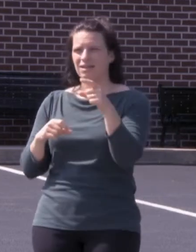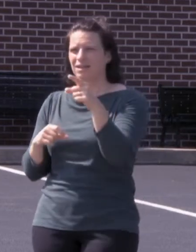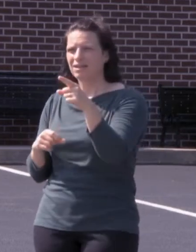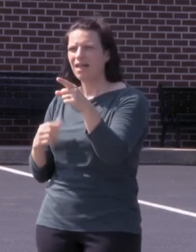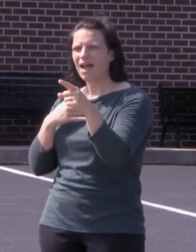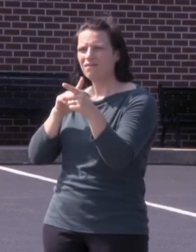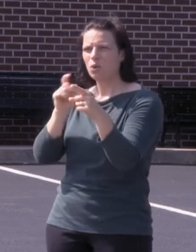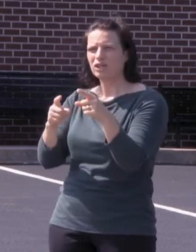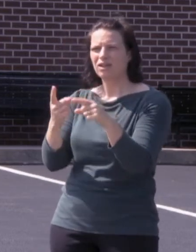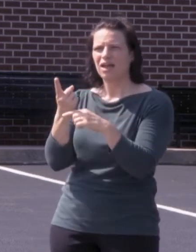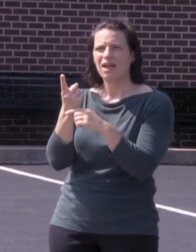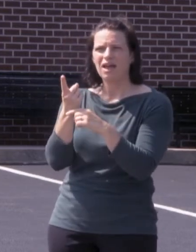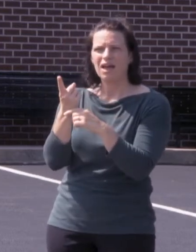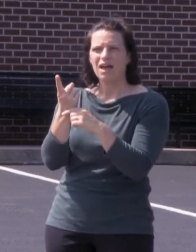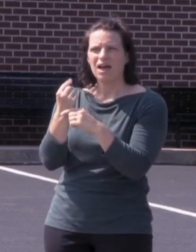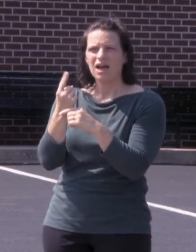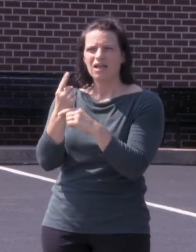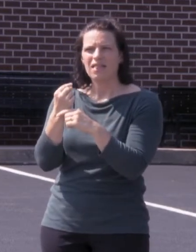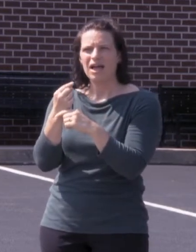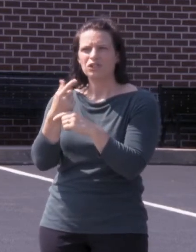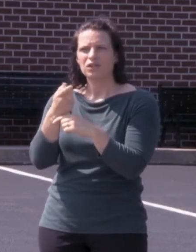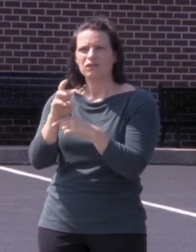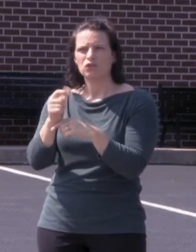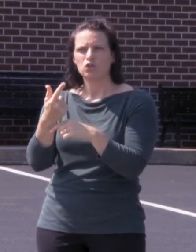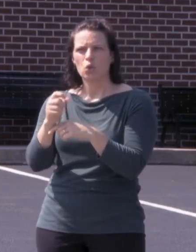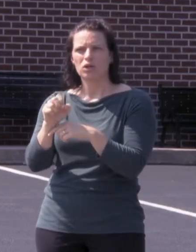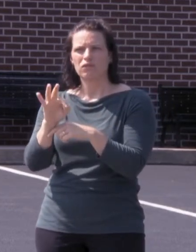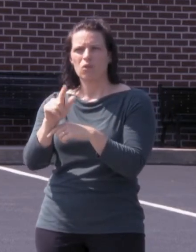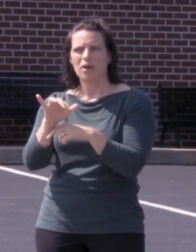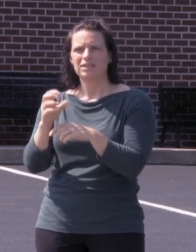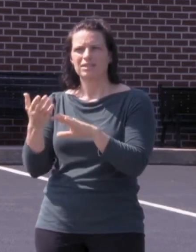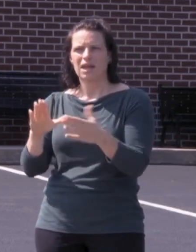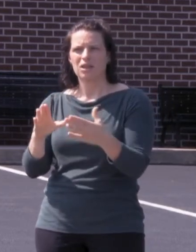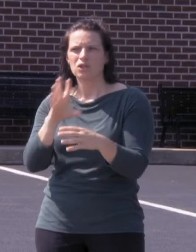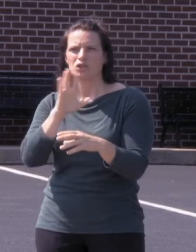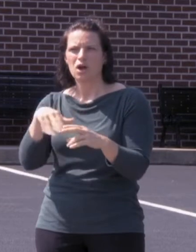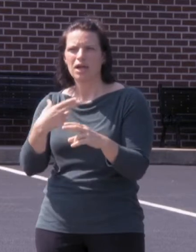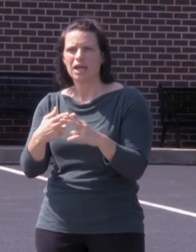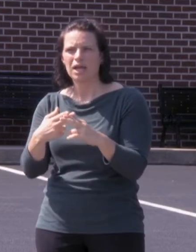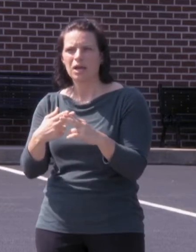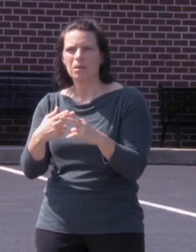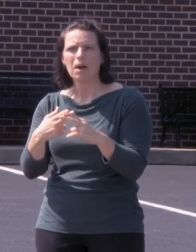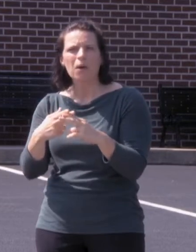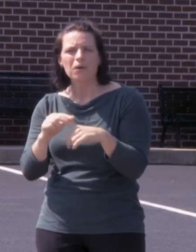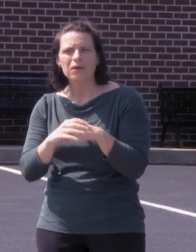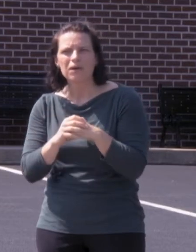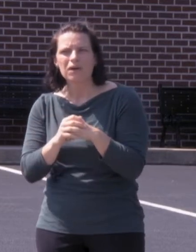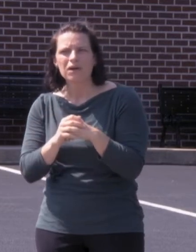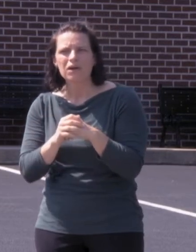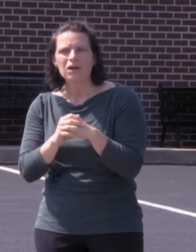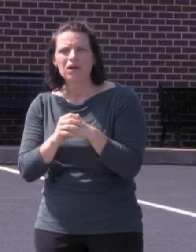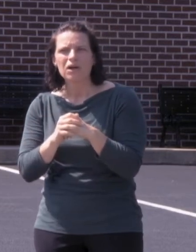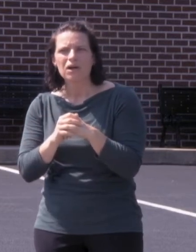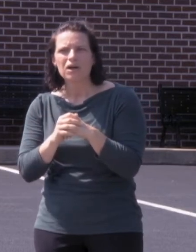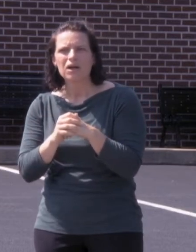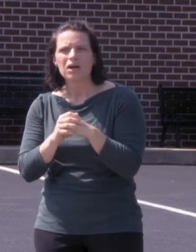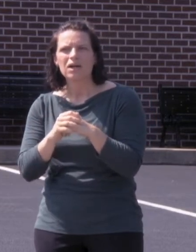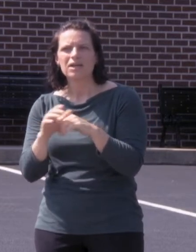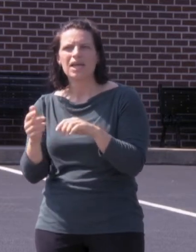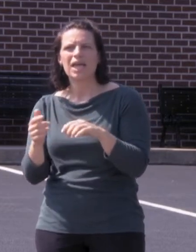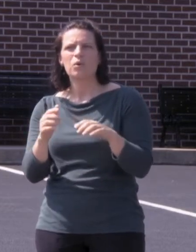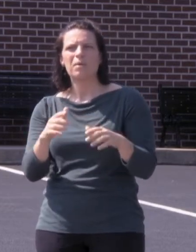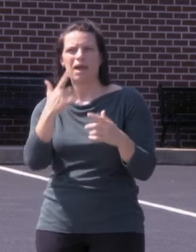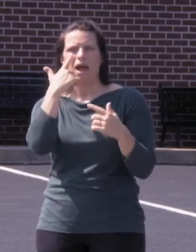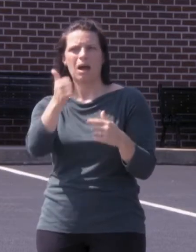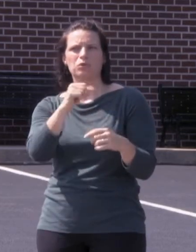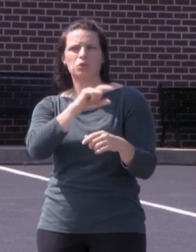I do have a question. Last year, in the wake of George Floyd's death, when we started talking about the police misconduct, record and it being open to police departments, is